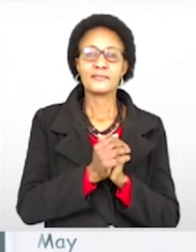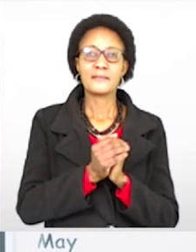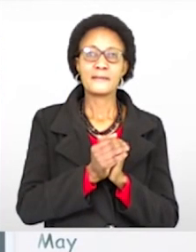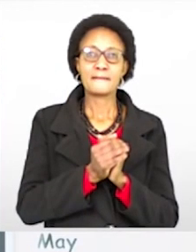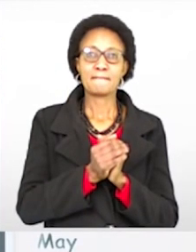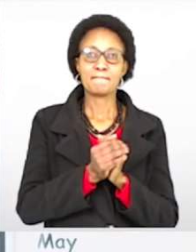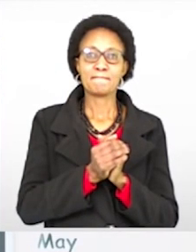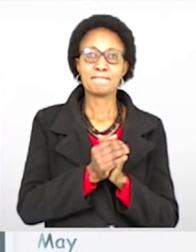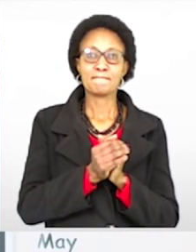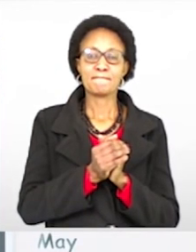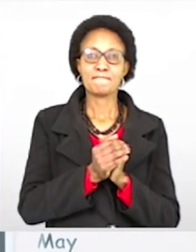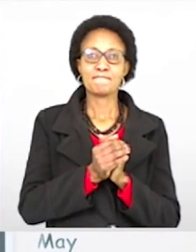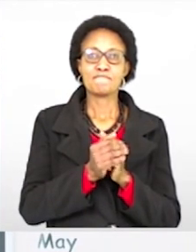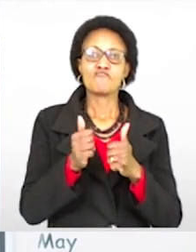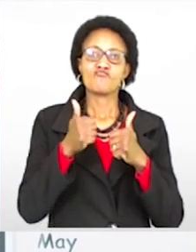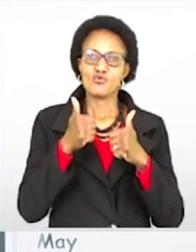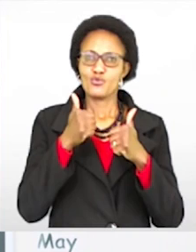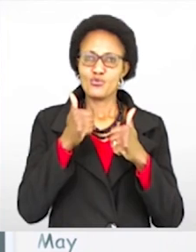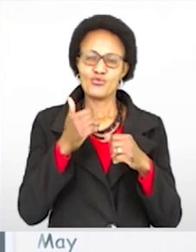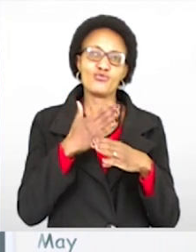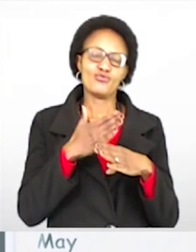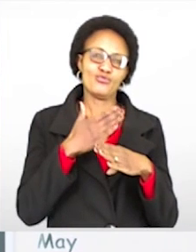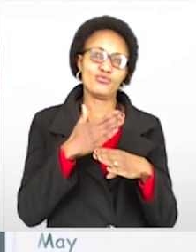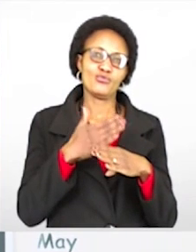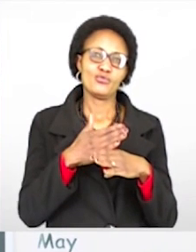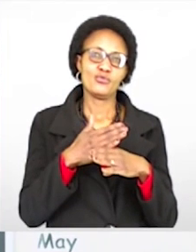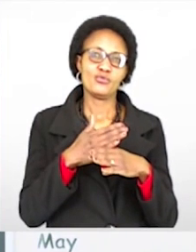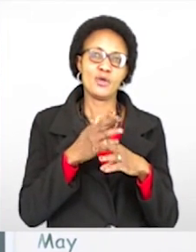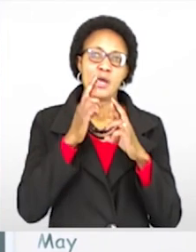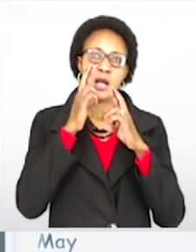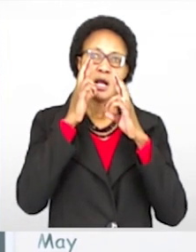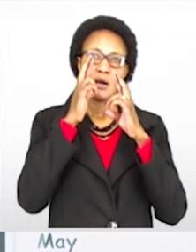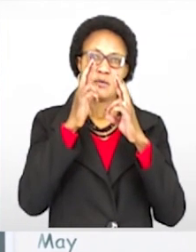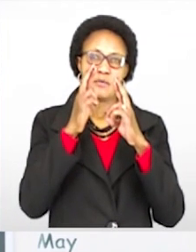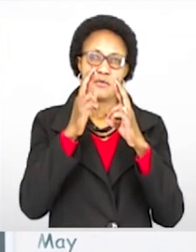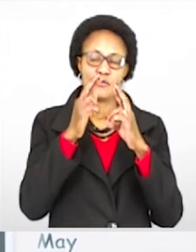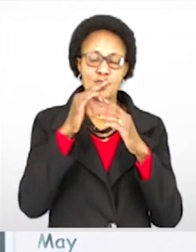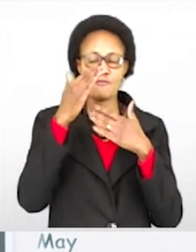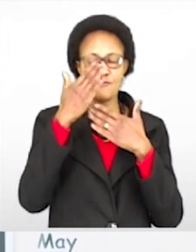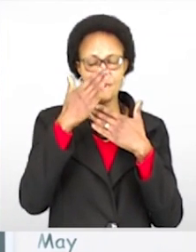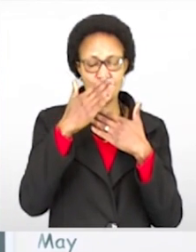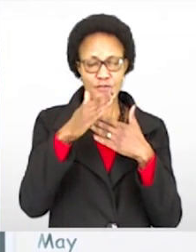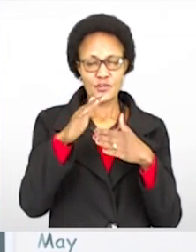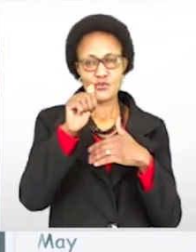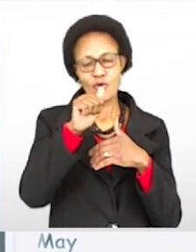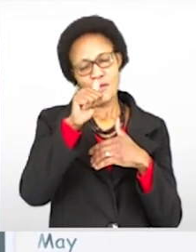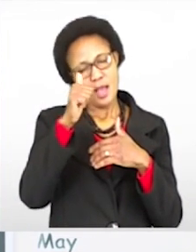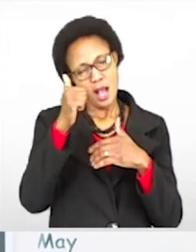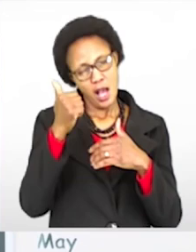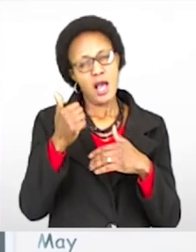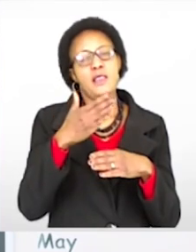This has been a wonderful lesson, my dear children, and I hope that you'll be able to complete all the exercises